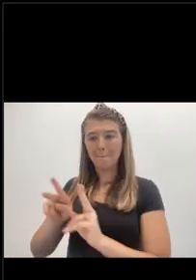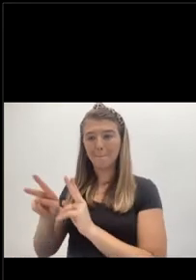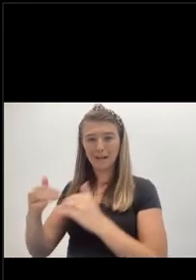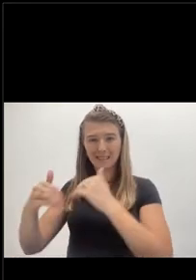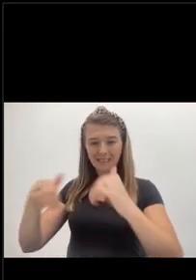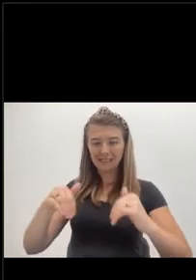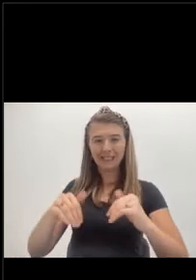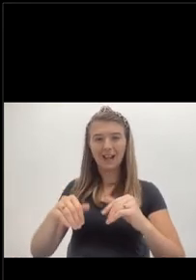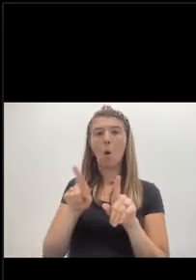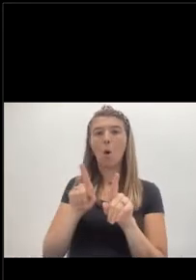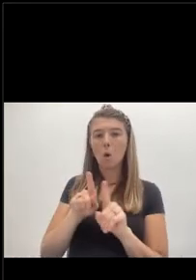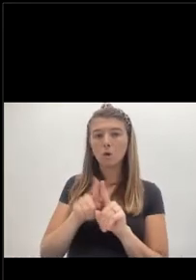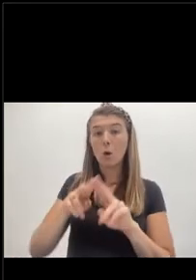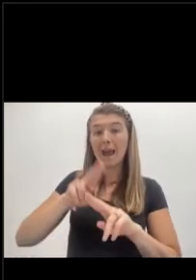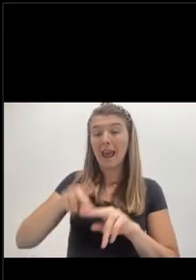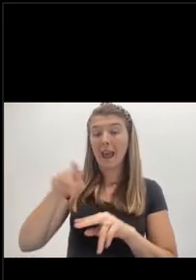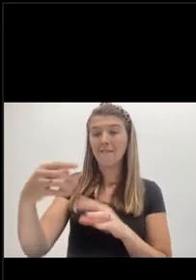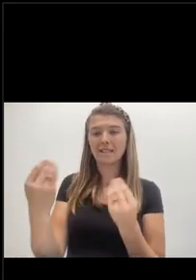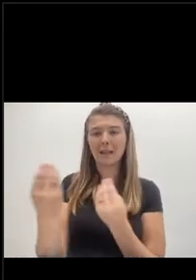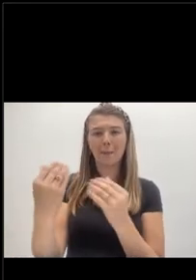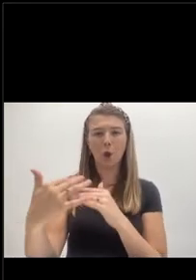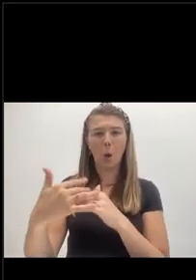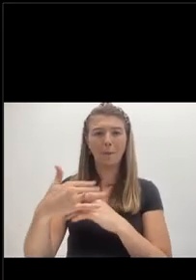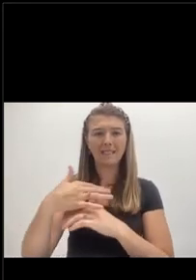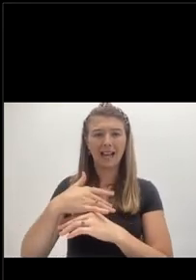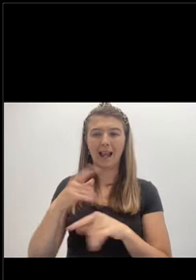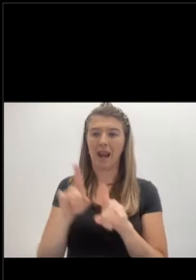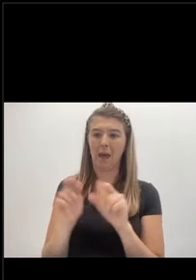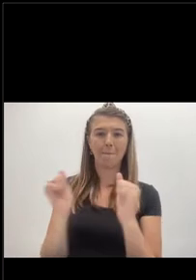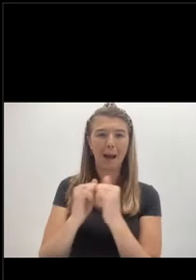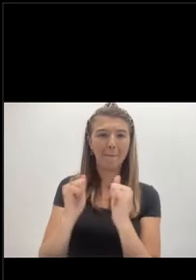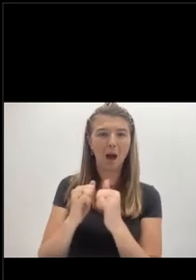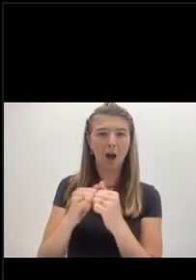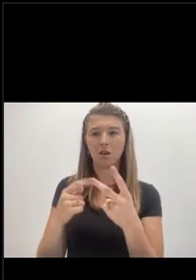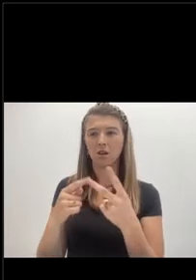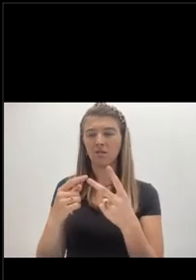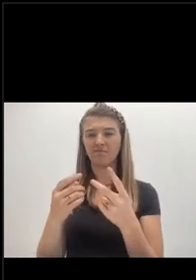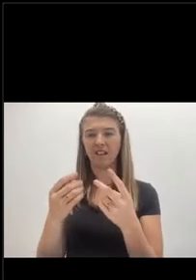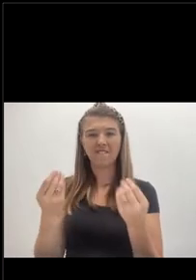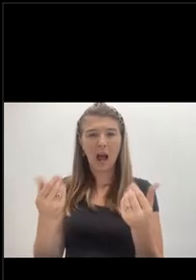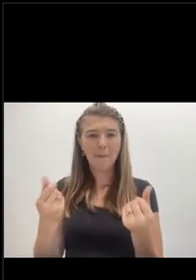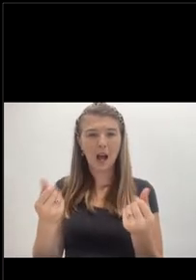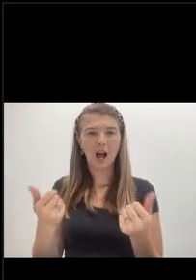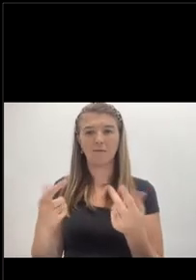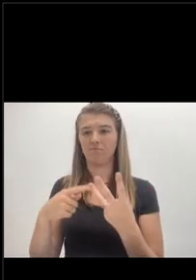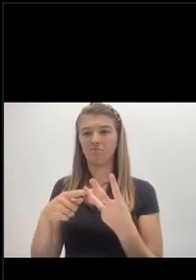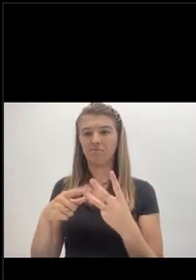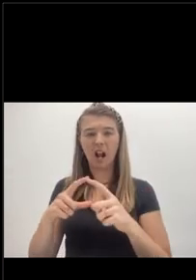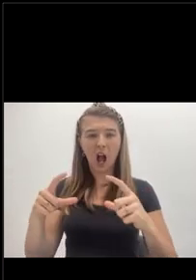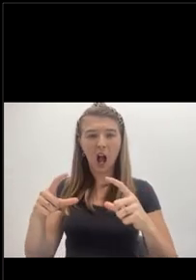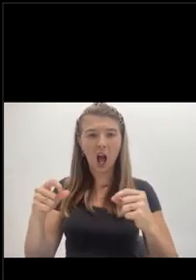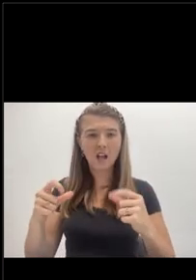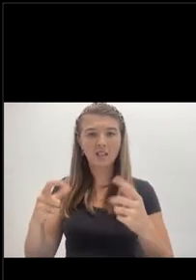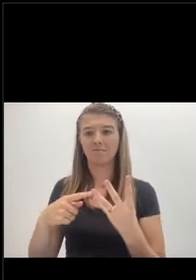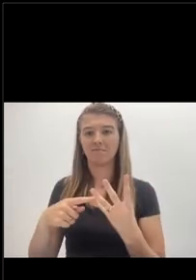And contaminants for us can mean papers, fibers, card. It can mean metals. It can mean